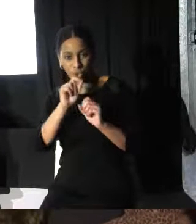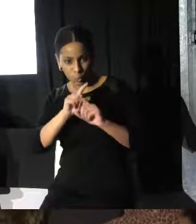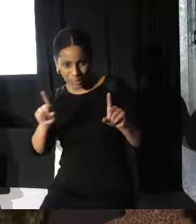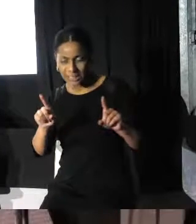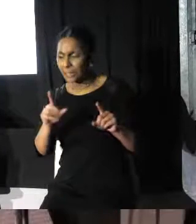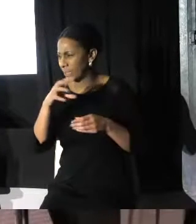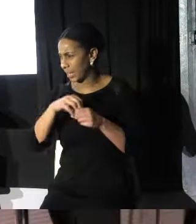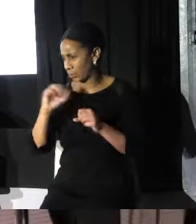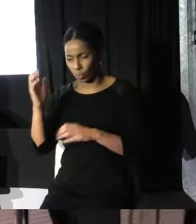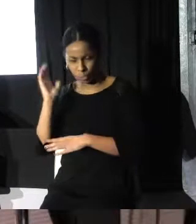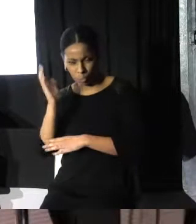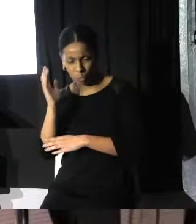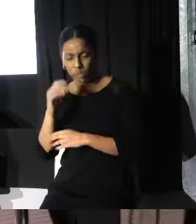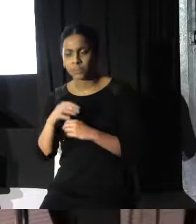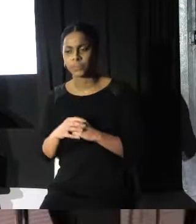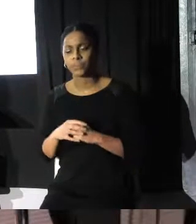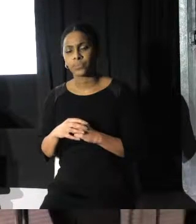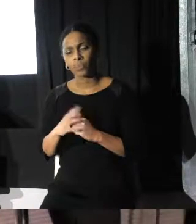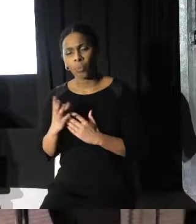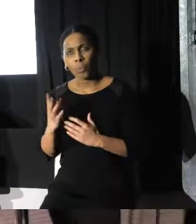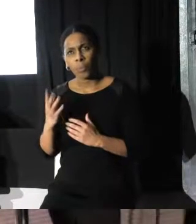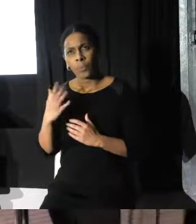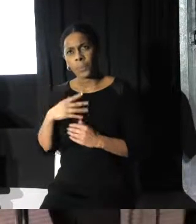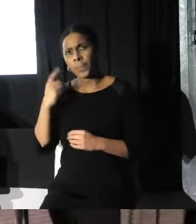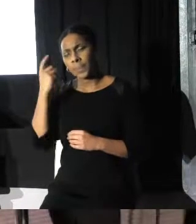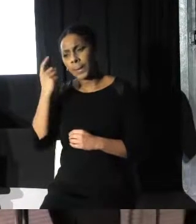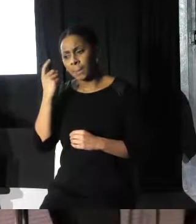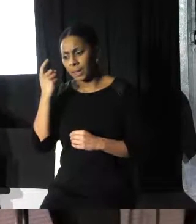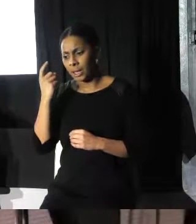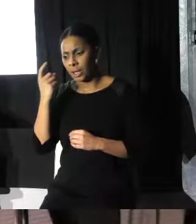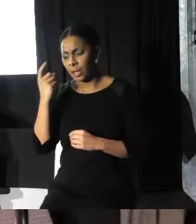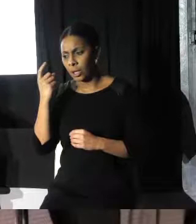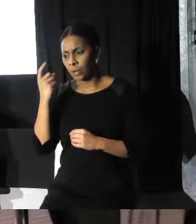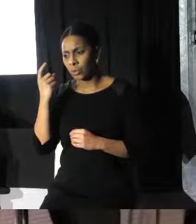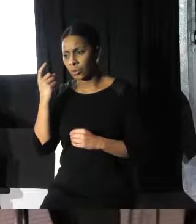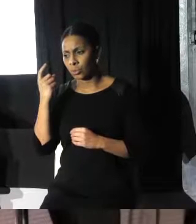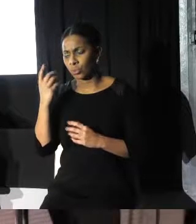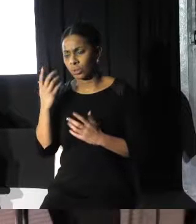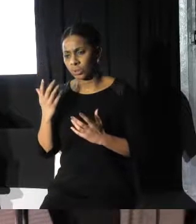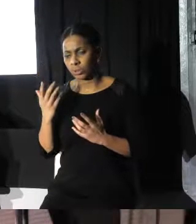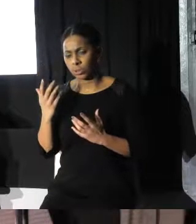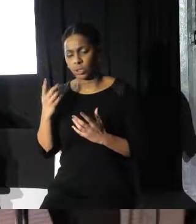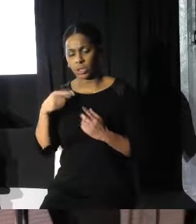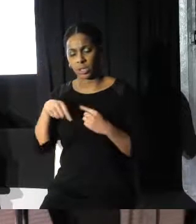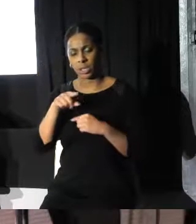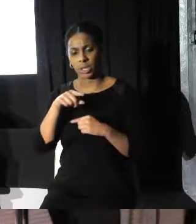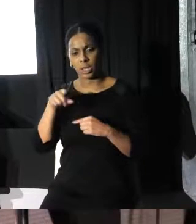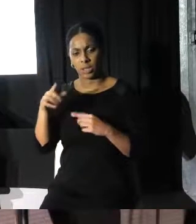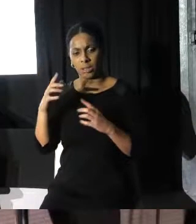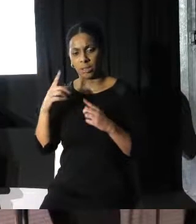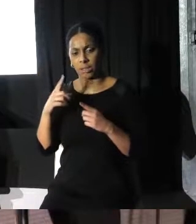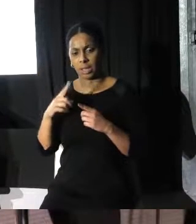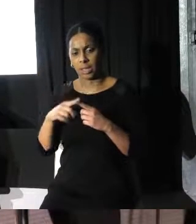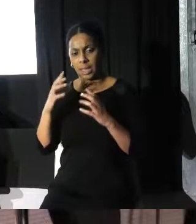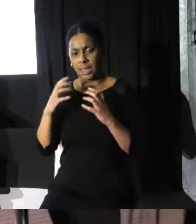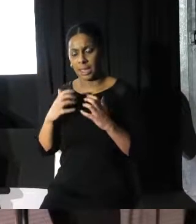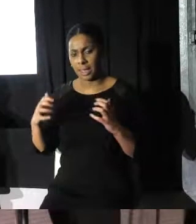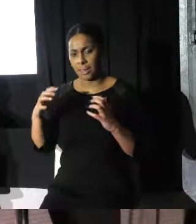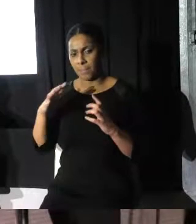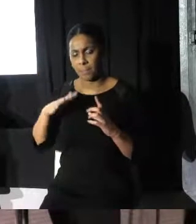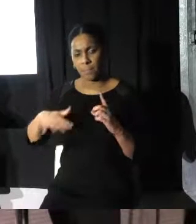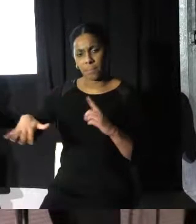And I'm sort of thinking about scholars like Priyamvada Gopal, Insurgent Empire, who has very